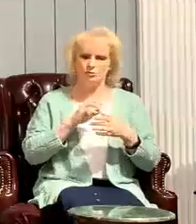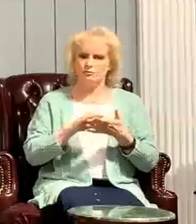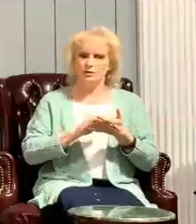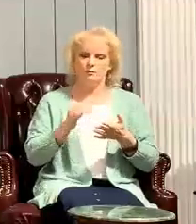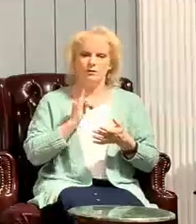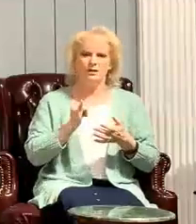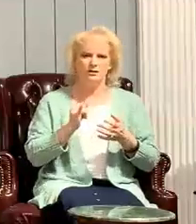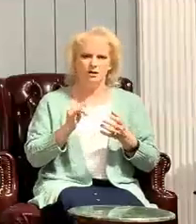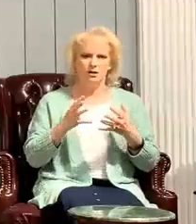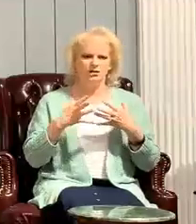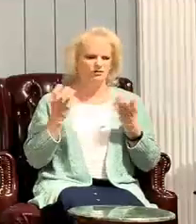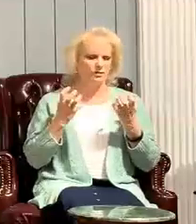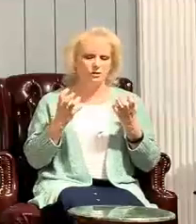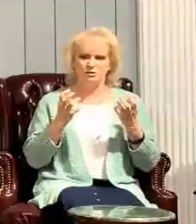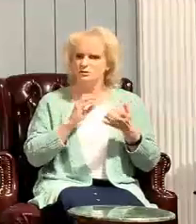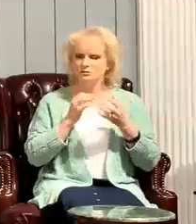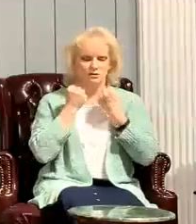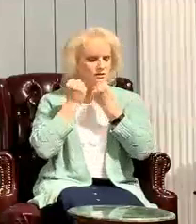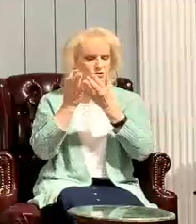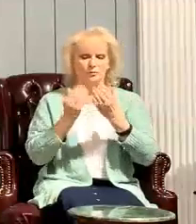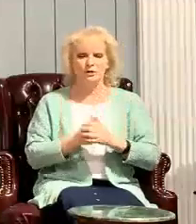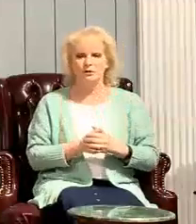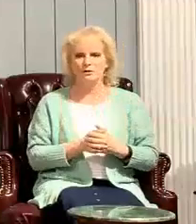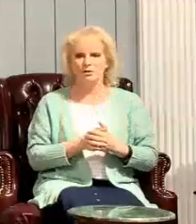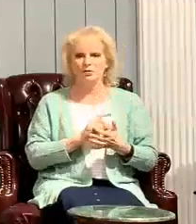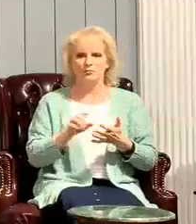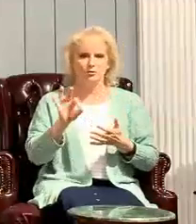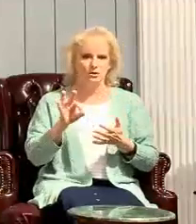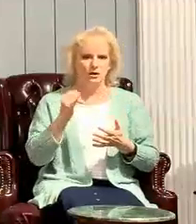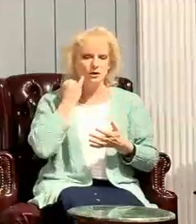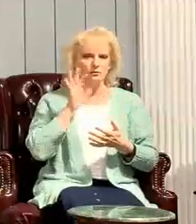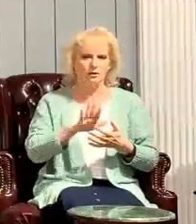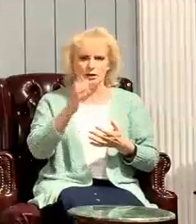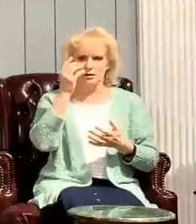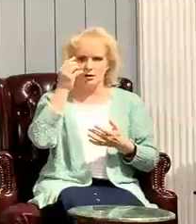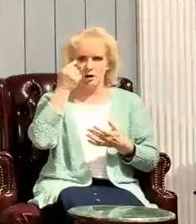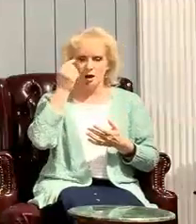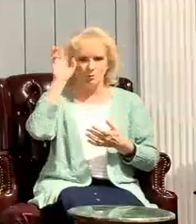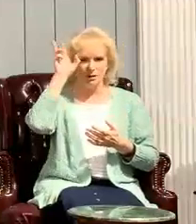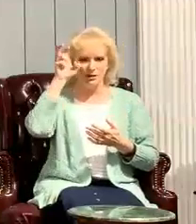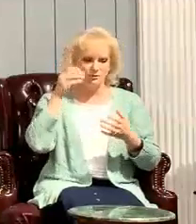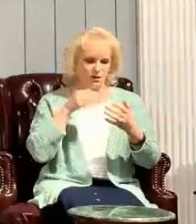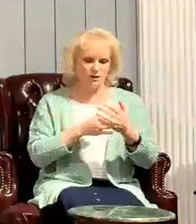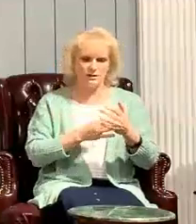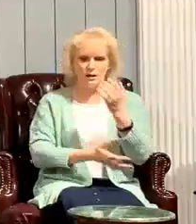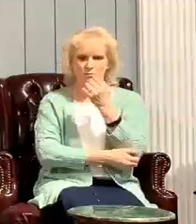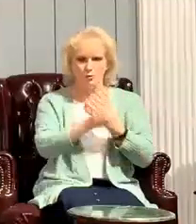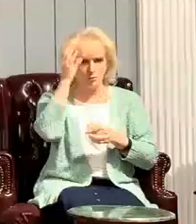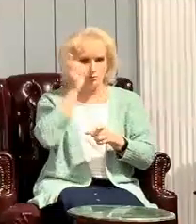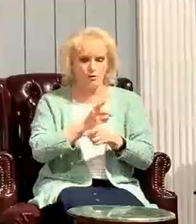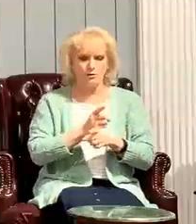disobedience. He says in verse 9, if thine eye be evil against thy poor brother, and thou givest him